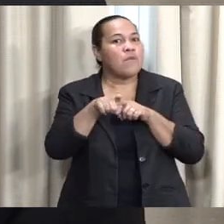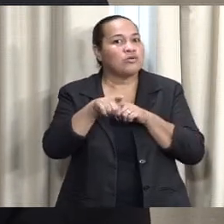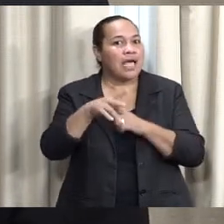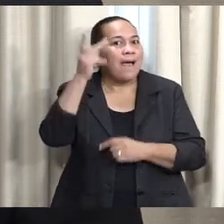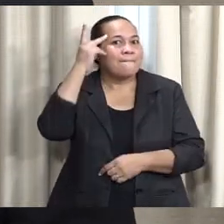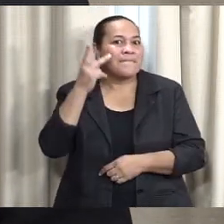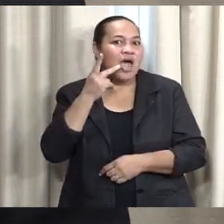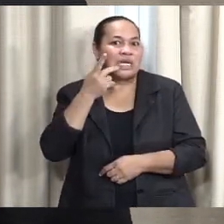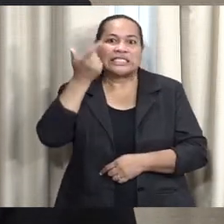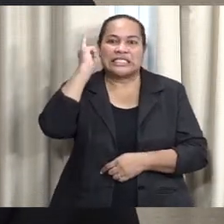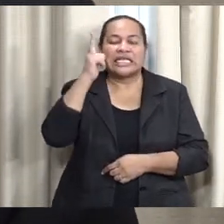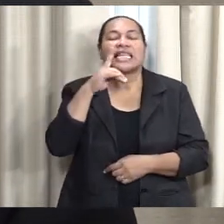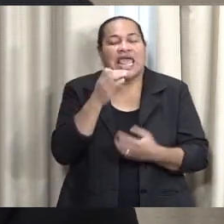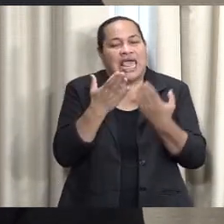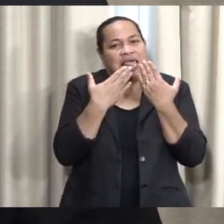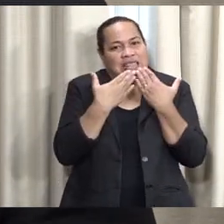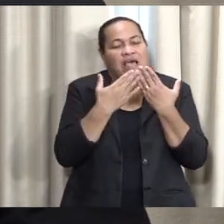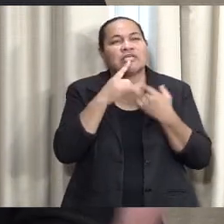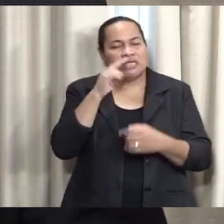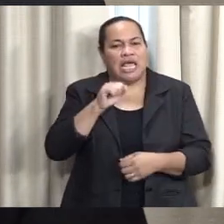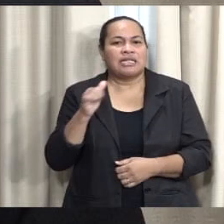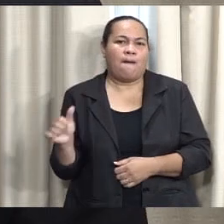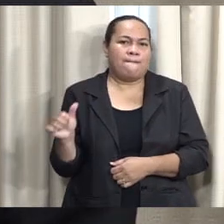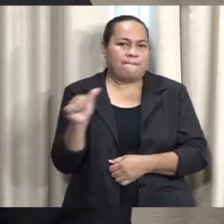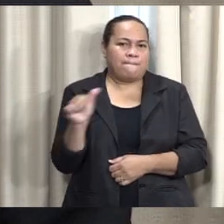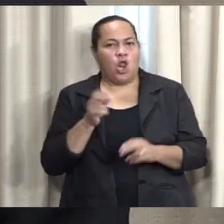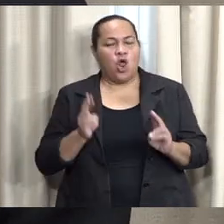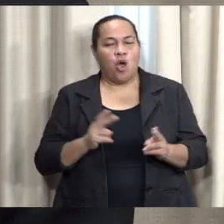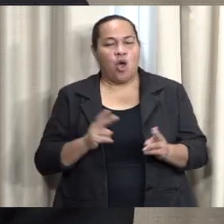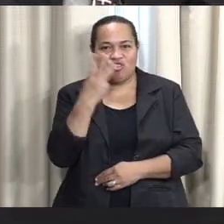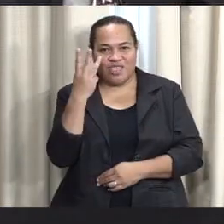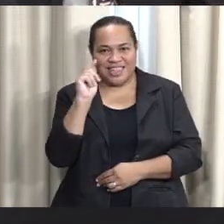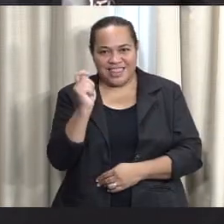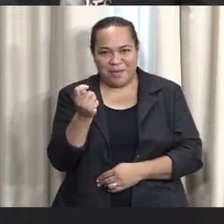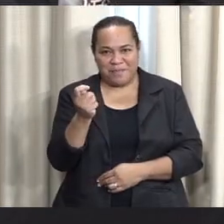even students, they appreciated the fact that it's gone back to 3 terms.